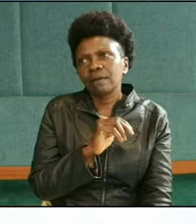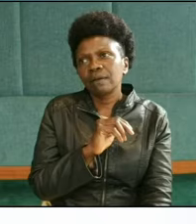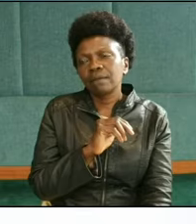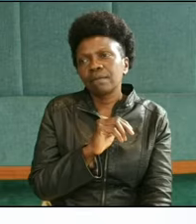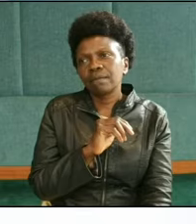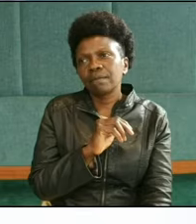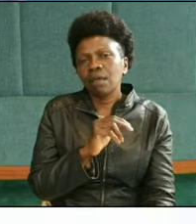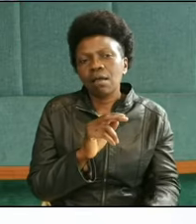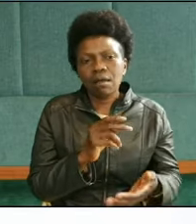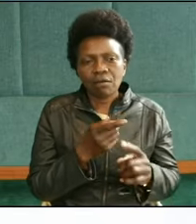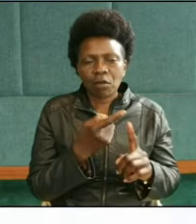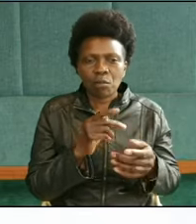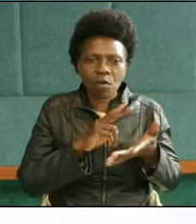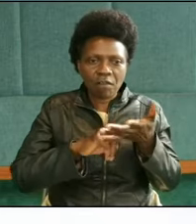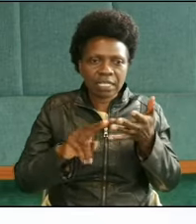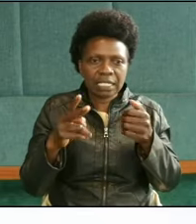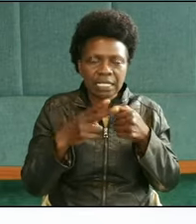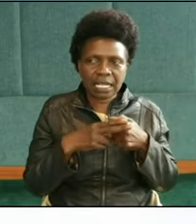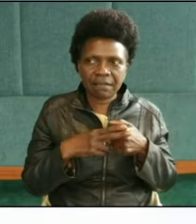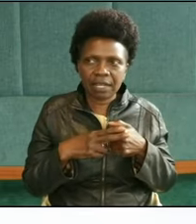We will do from verse 7.